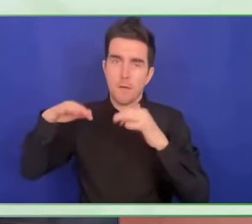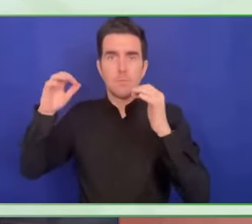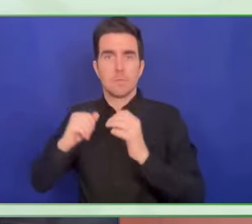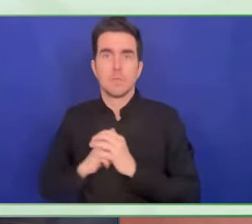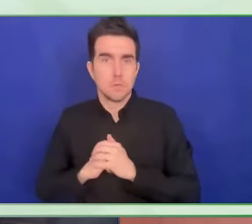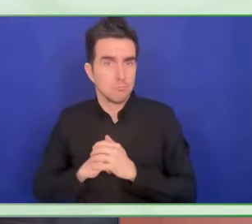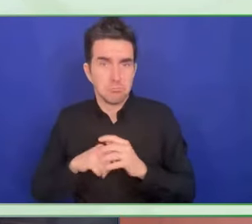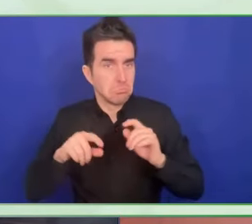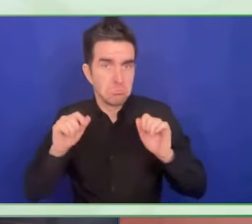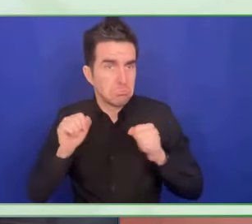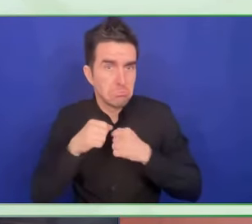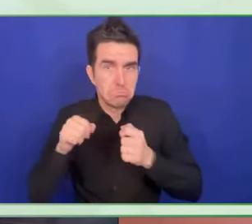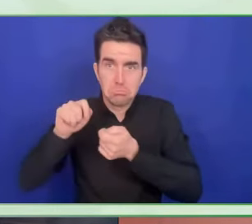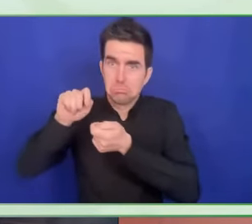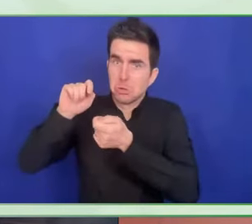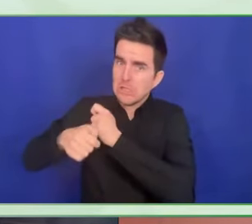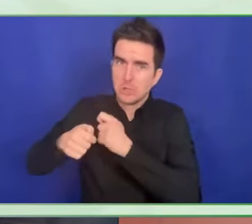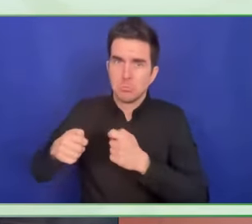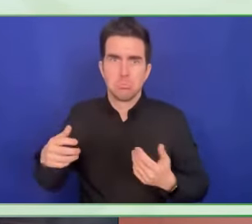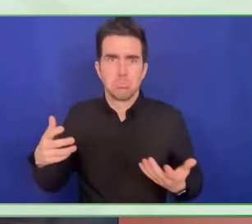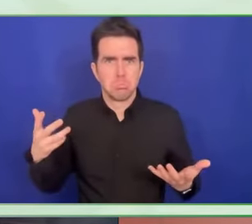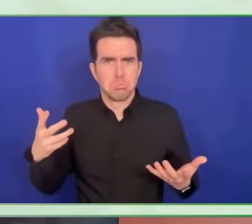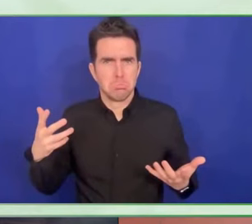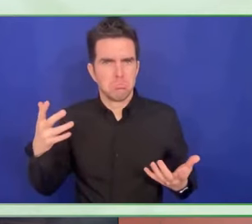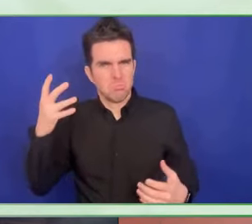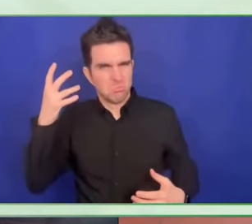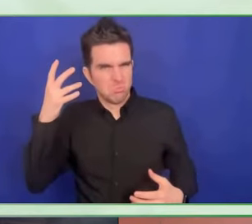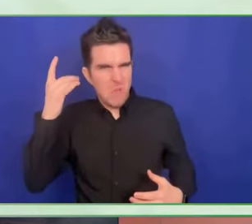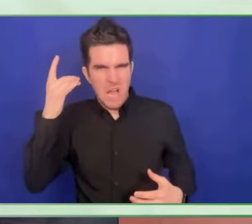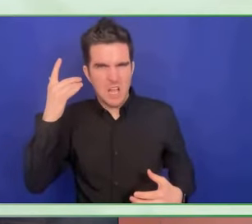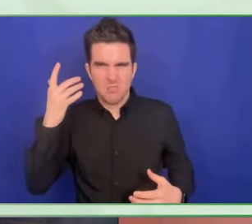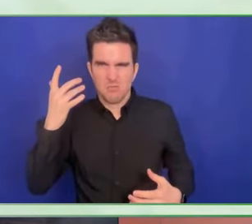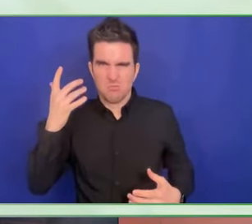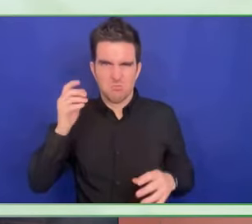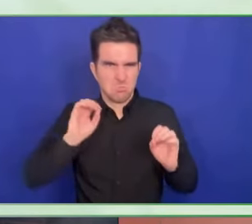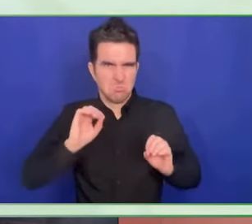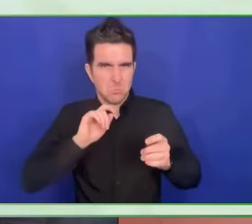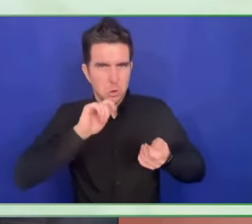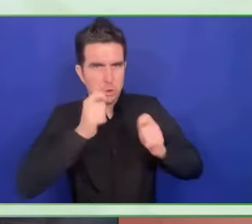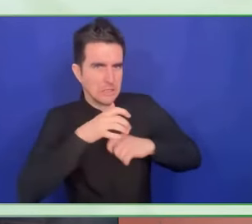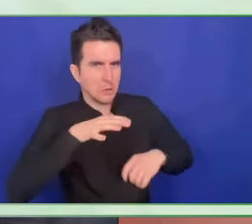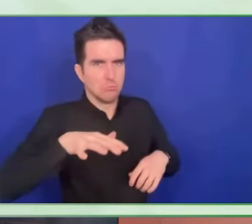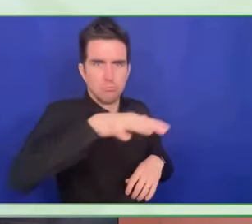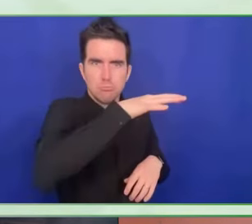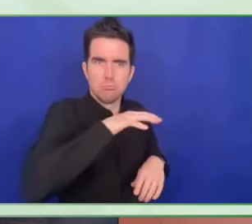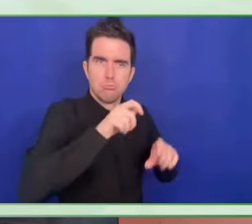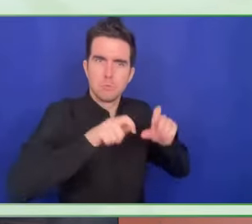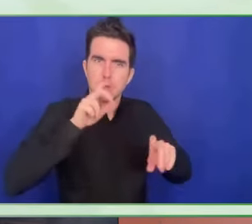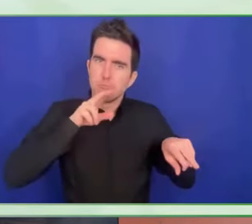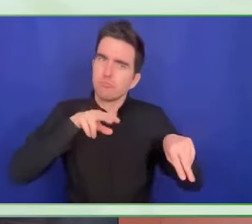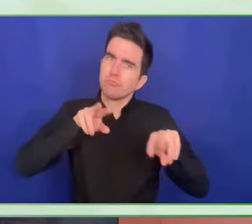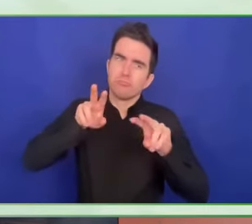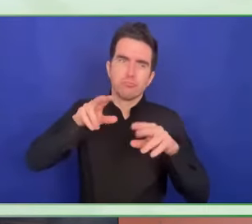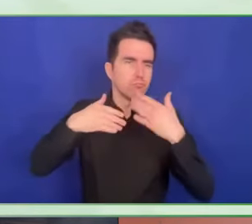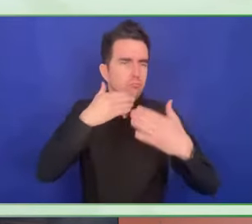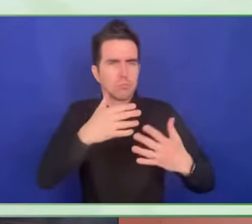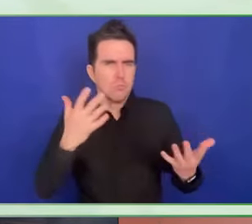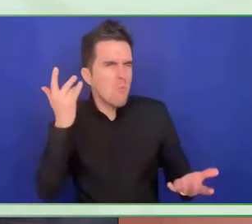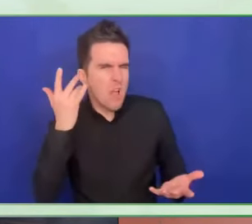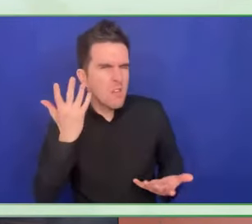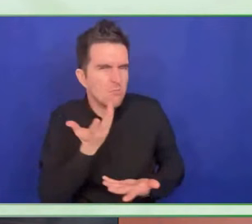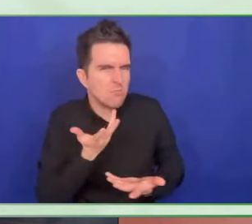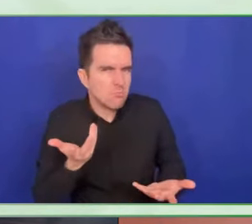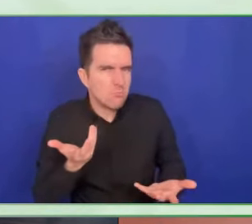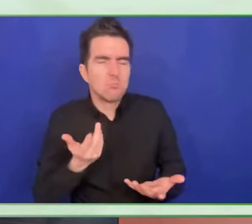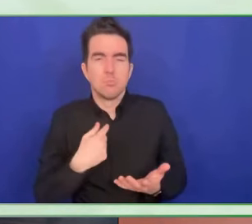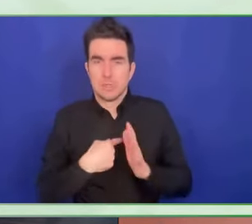telling those stories online because that's where people, they're meeting people and those connections are forming. And you've seen tremendous progress and change